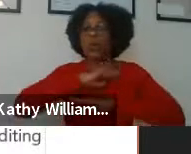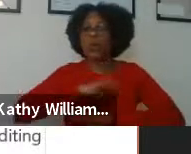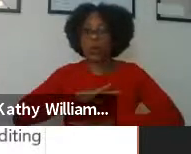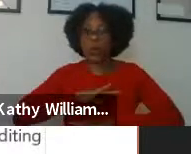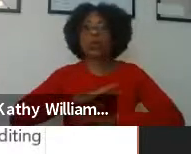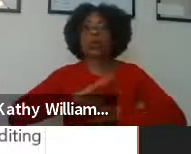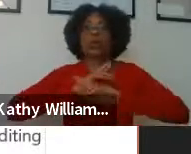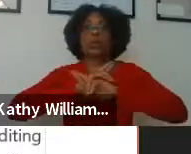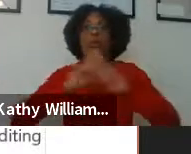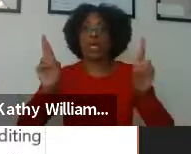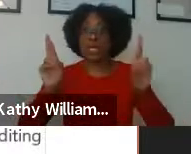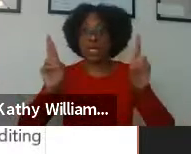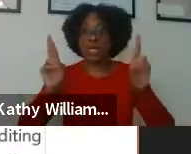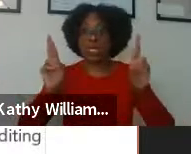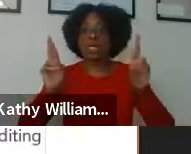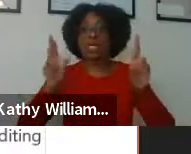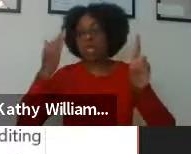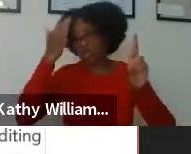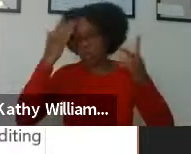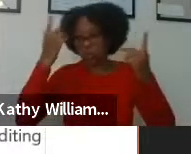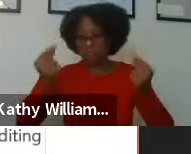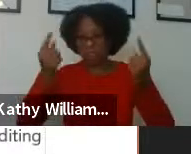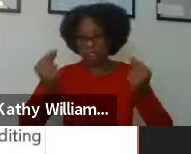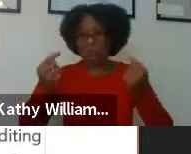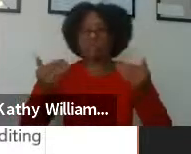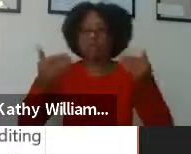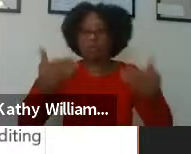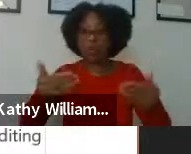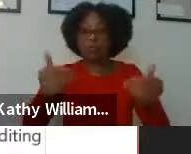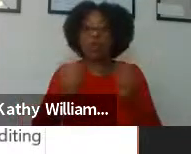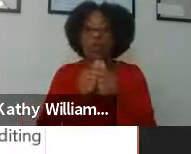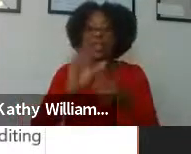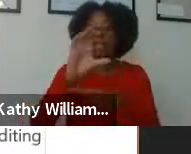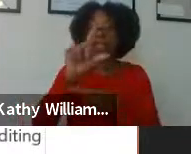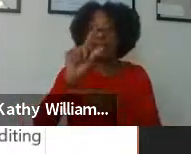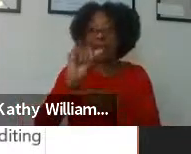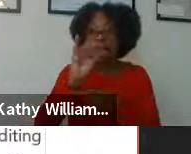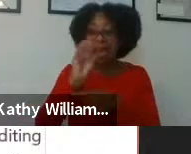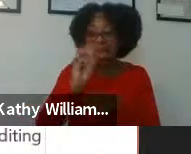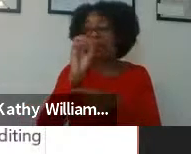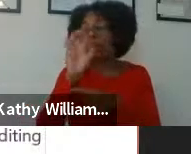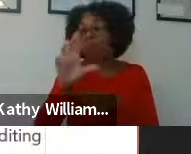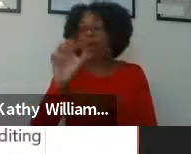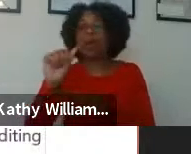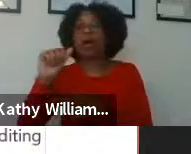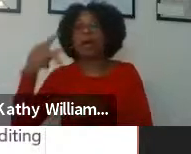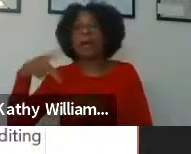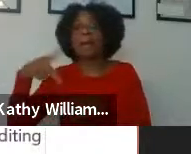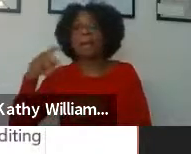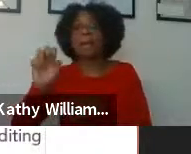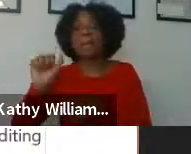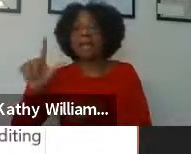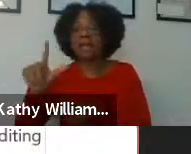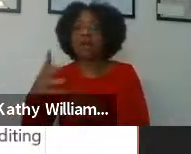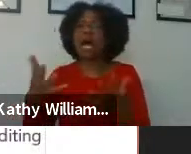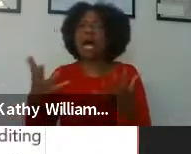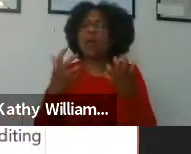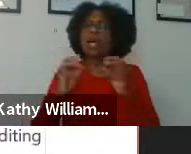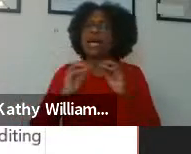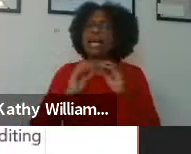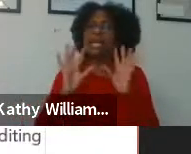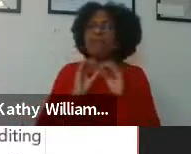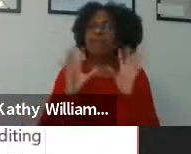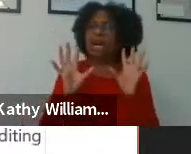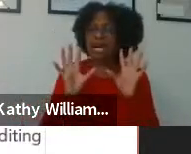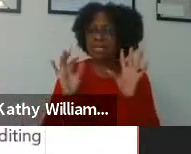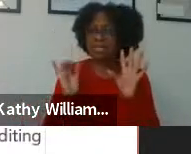equipped to move forward with their claim or their appeal. And I do want to clarify too,